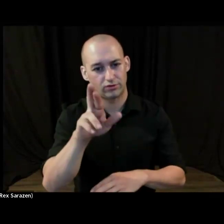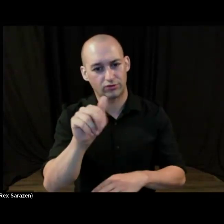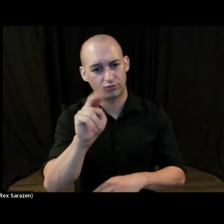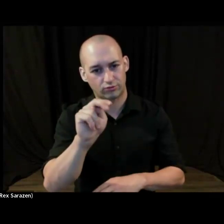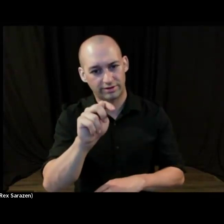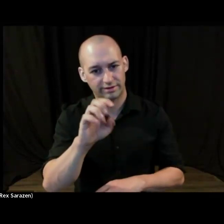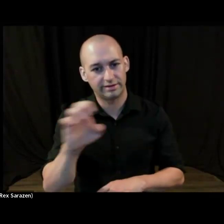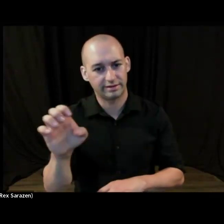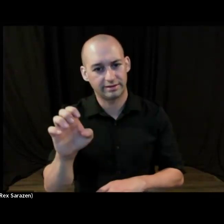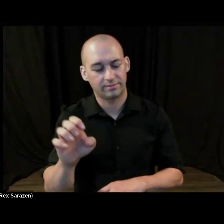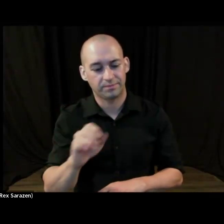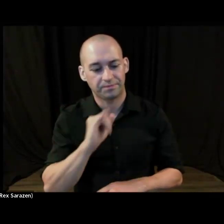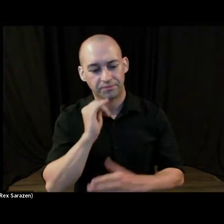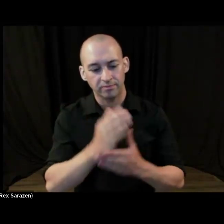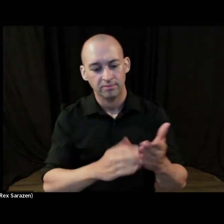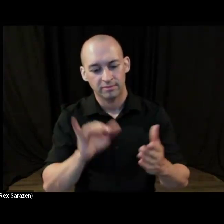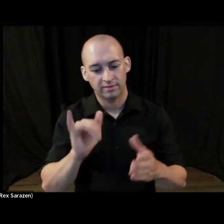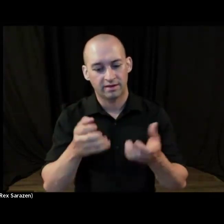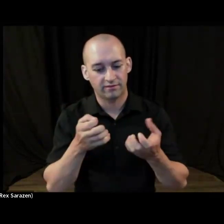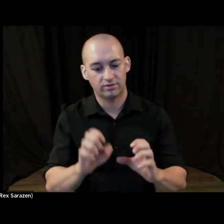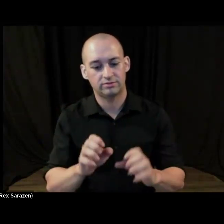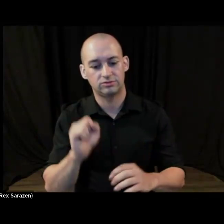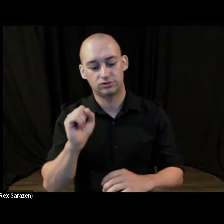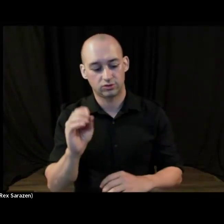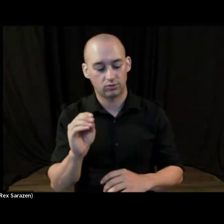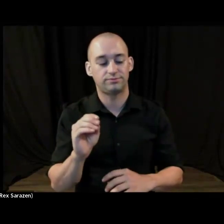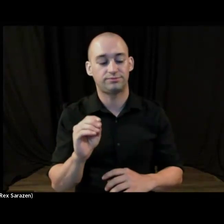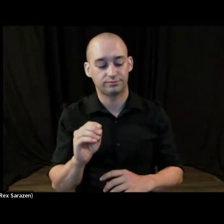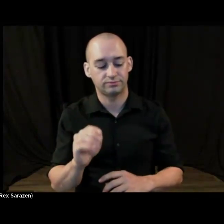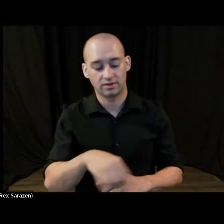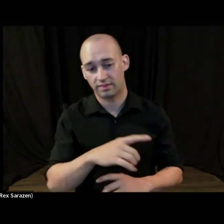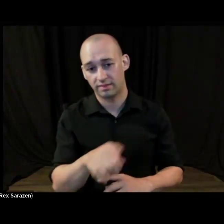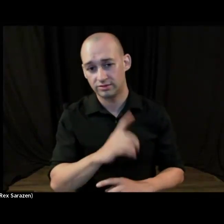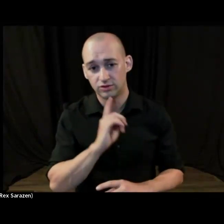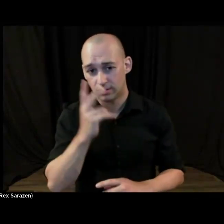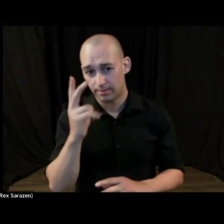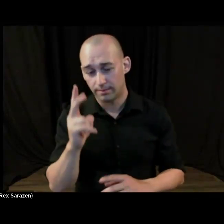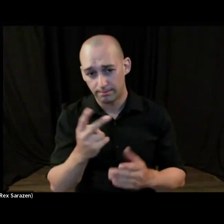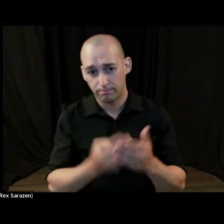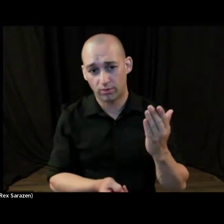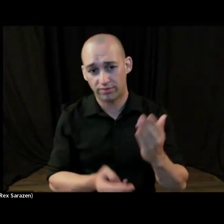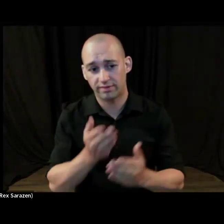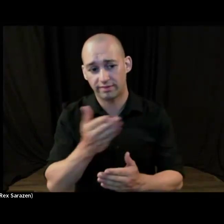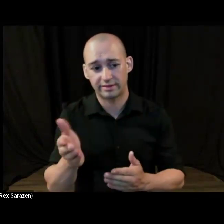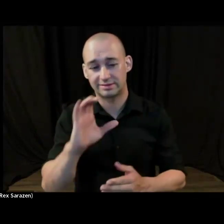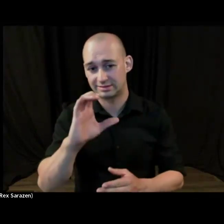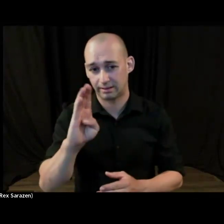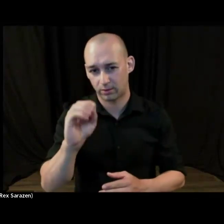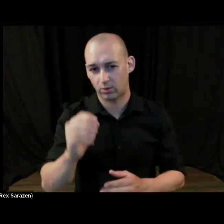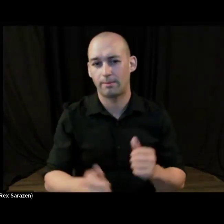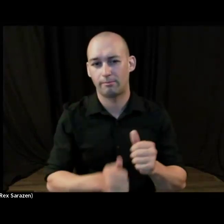of that effort. So those are both things that as a CBO most